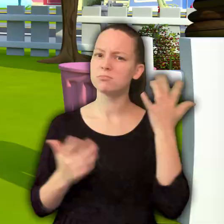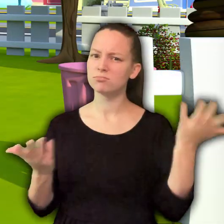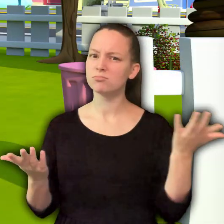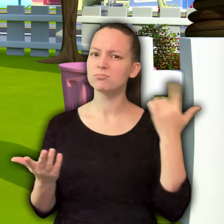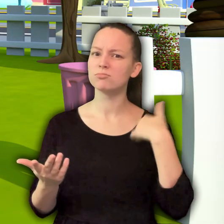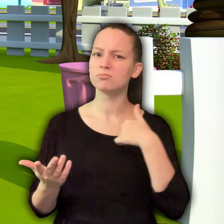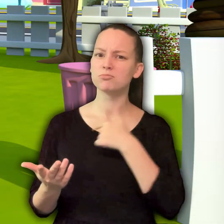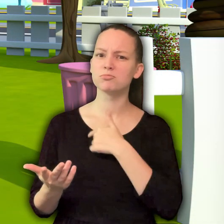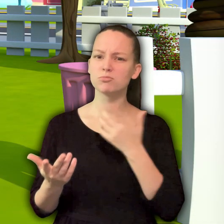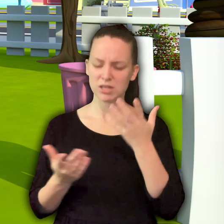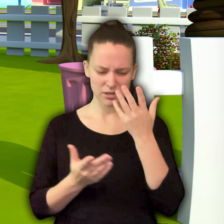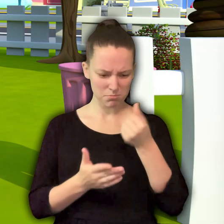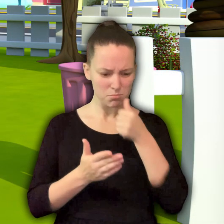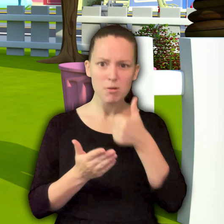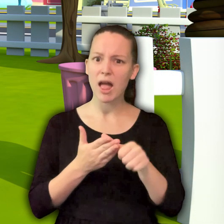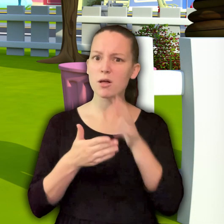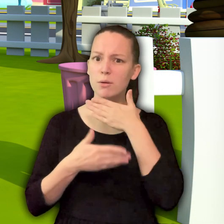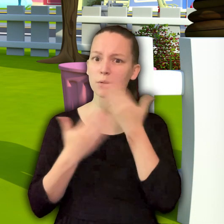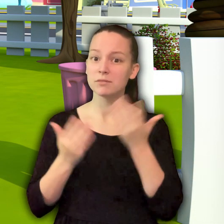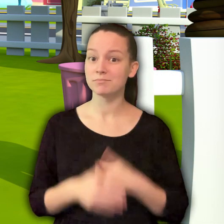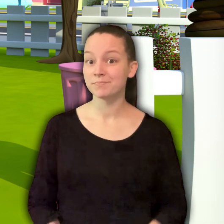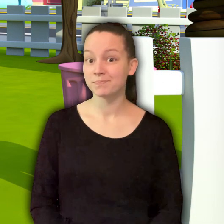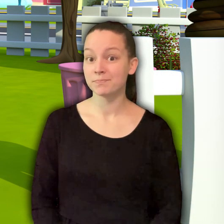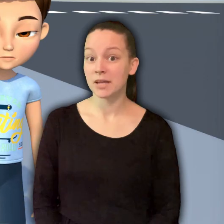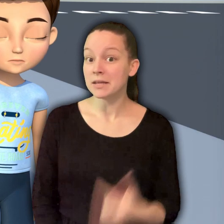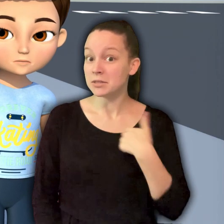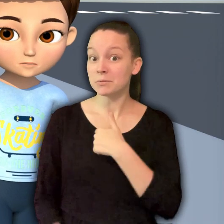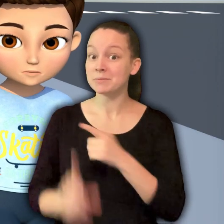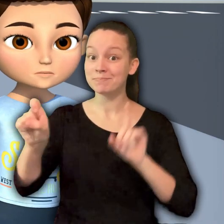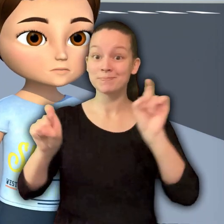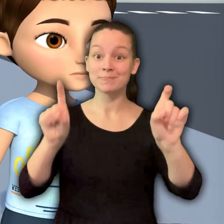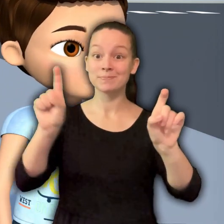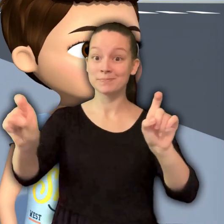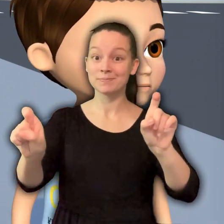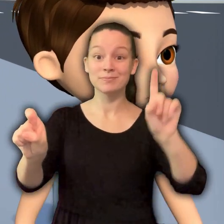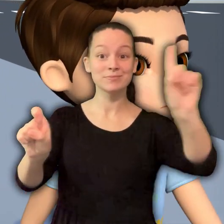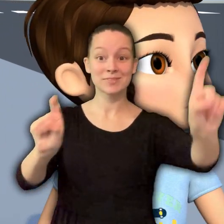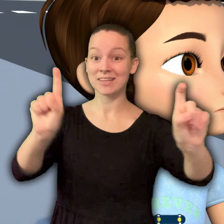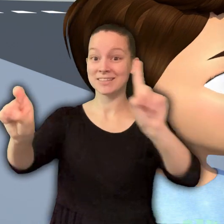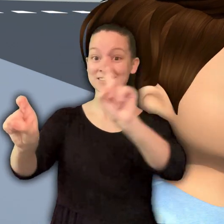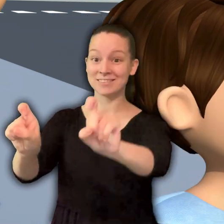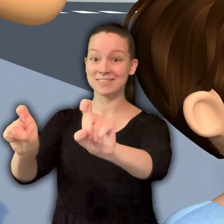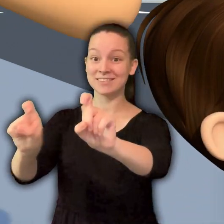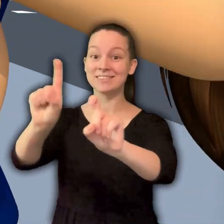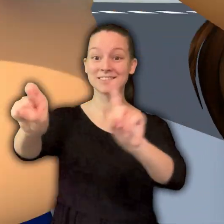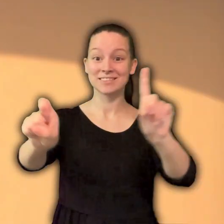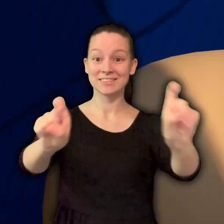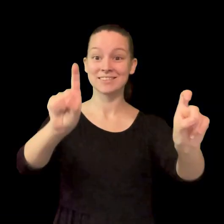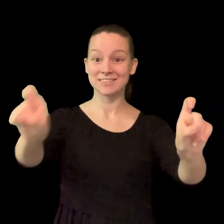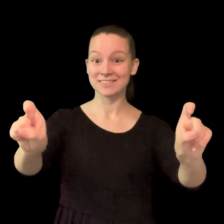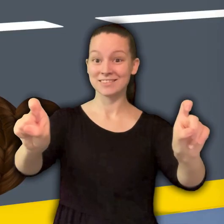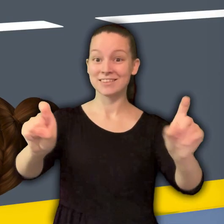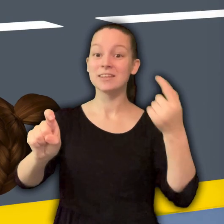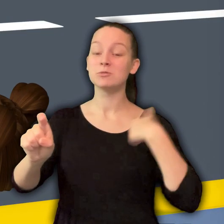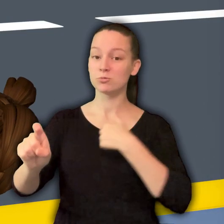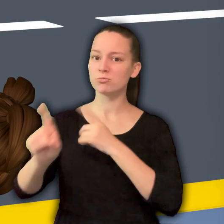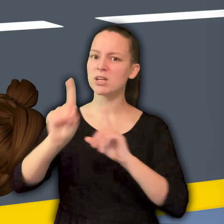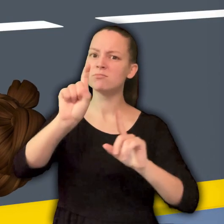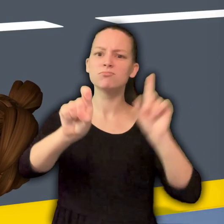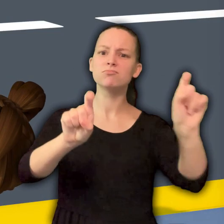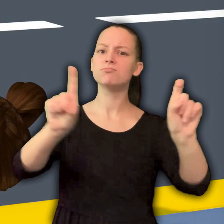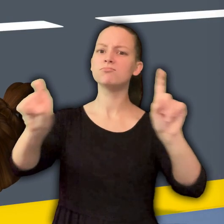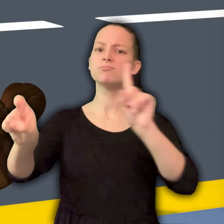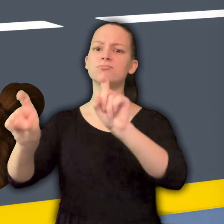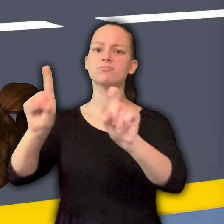how and why we got no mail today And so we went to ask about, ask about, ask about